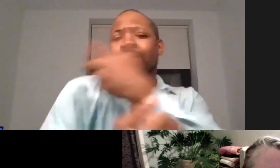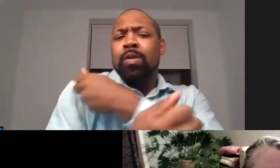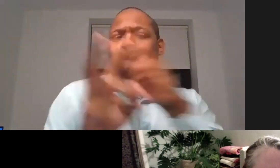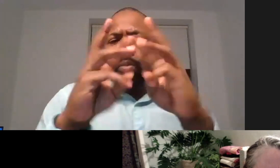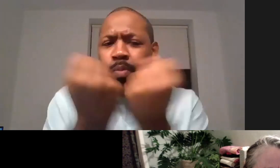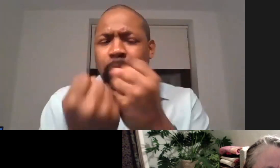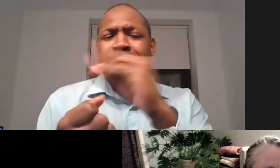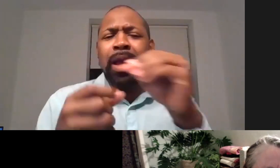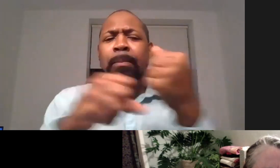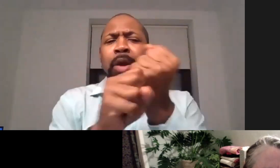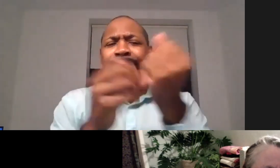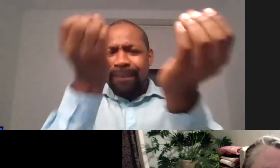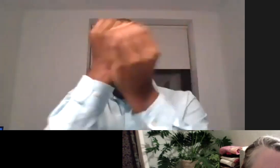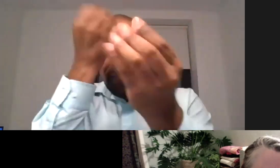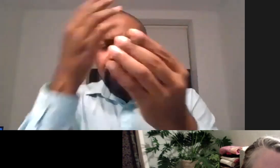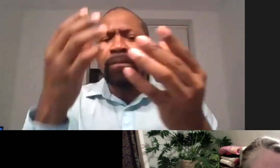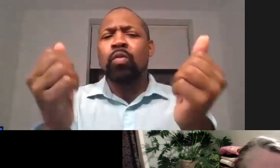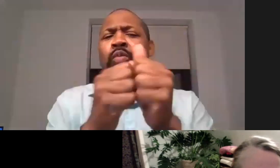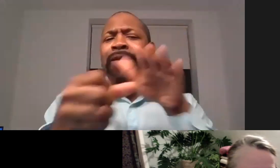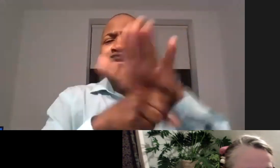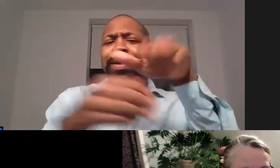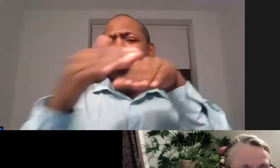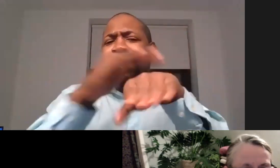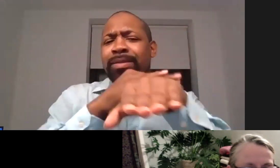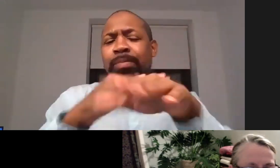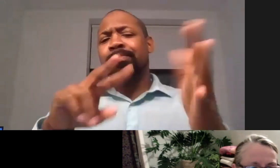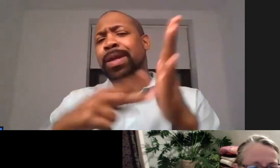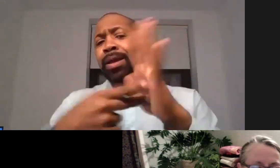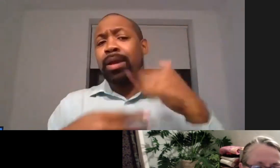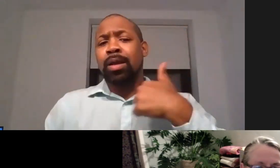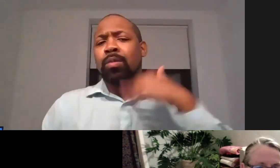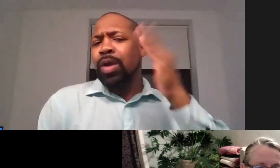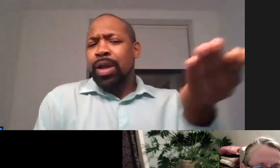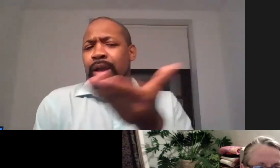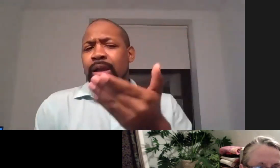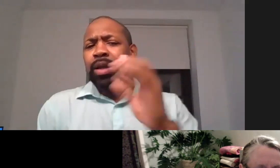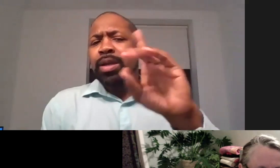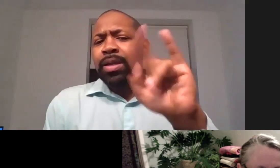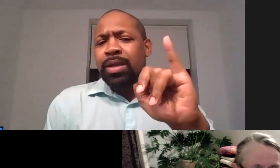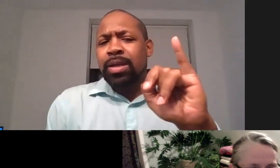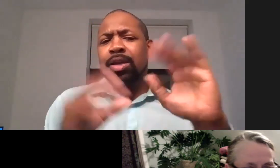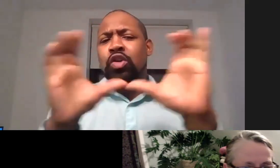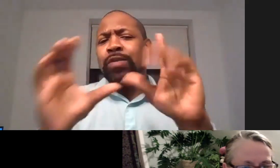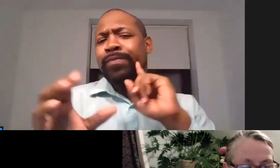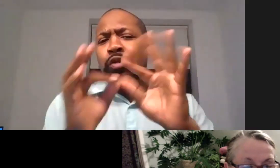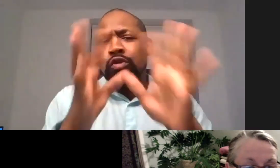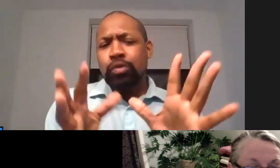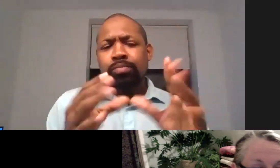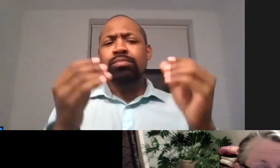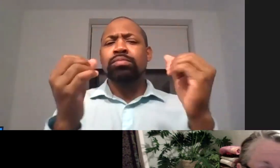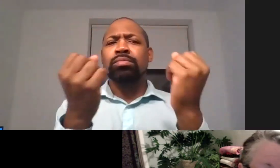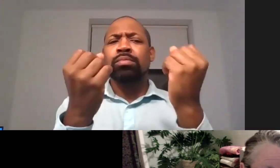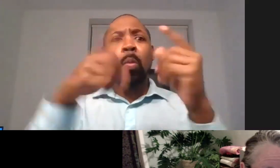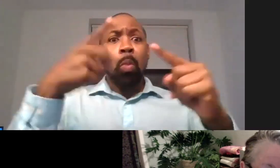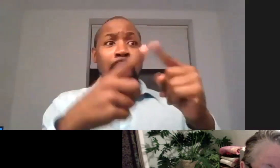to do a vaccine workshop. We're going to get information out there. We're going to talk about access. We're going to hire a